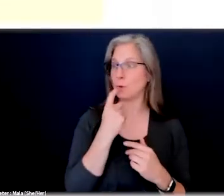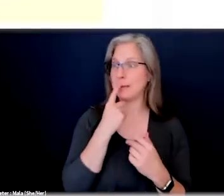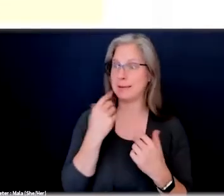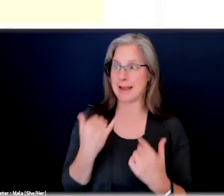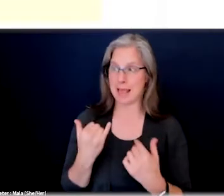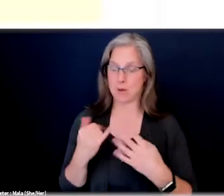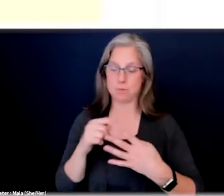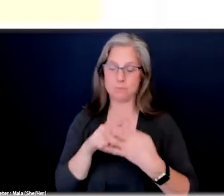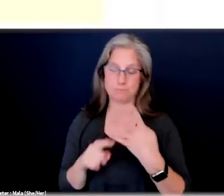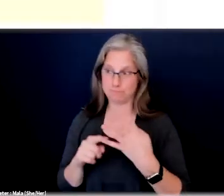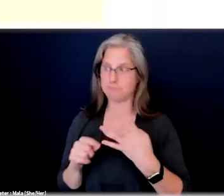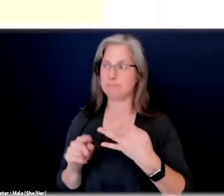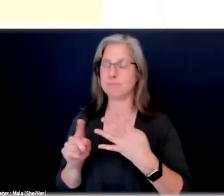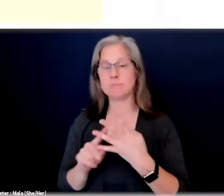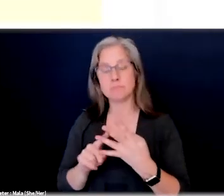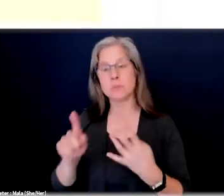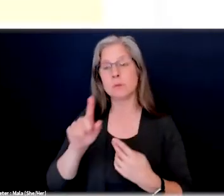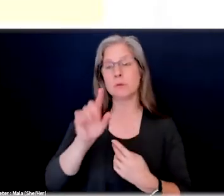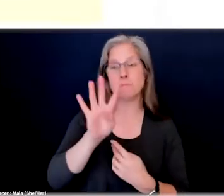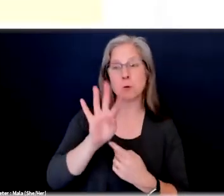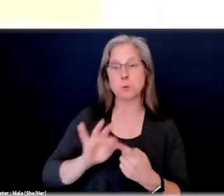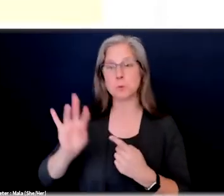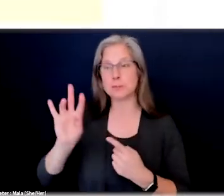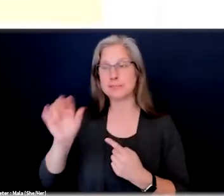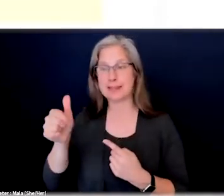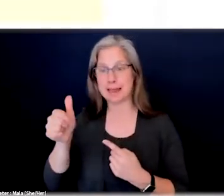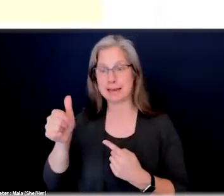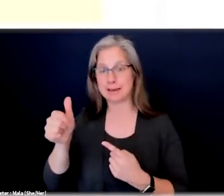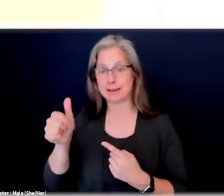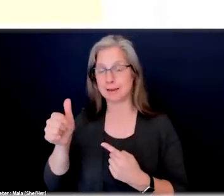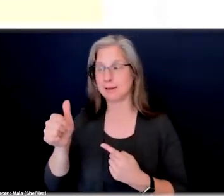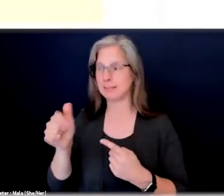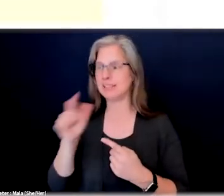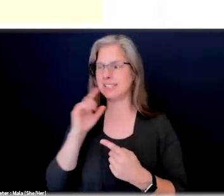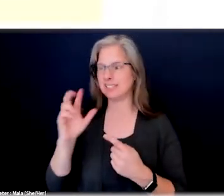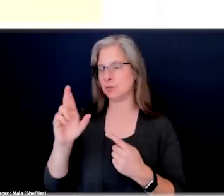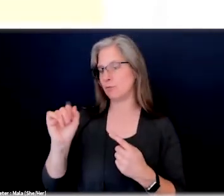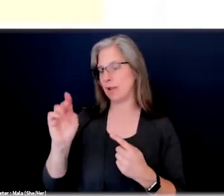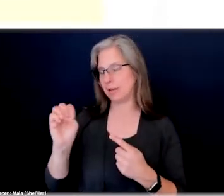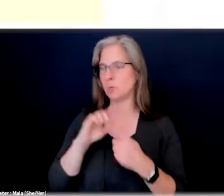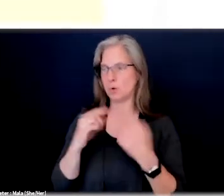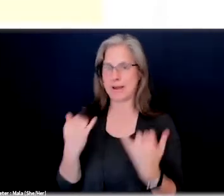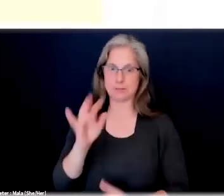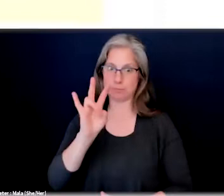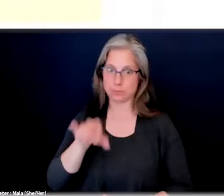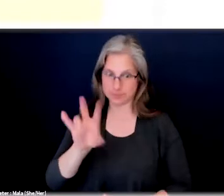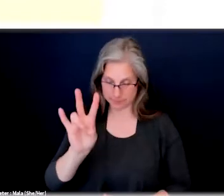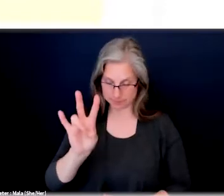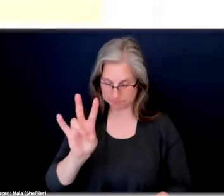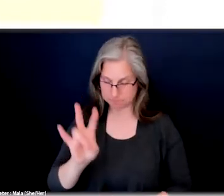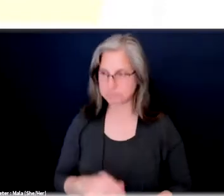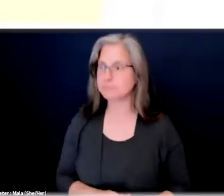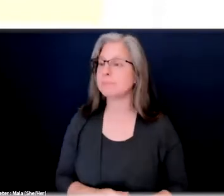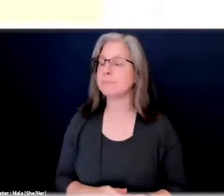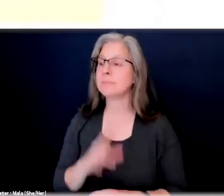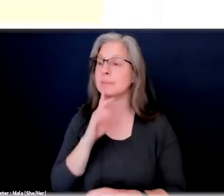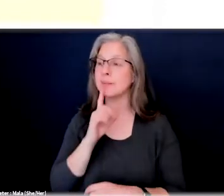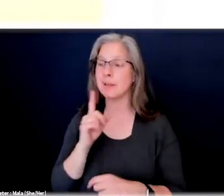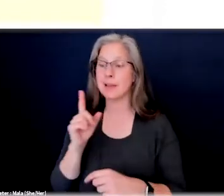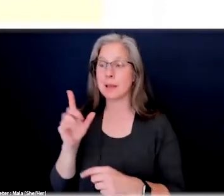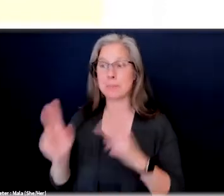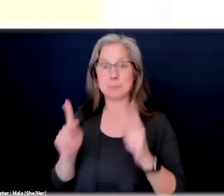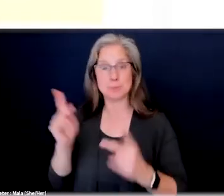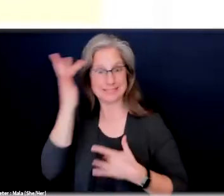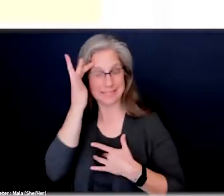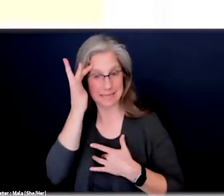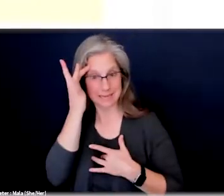rate is between 4 and 10. We're at 7.7 right now. Our positivity rate